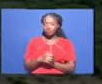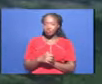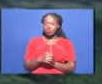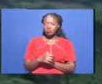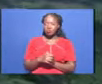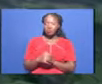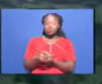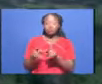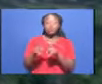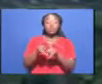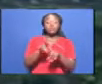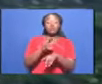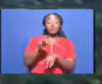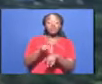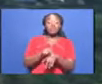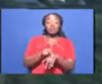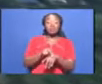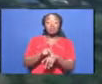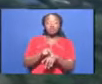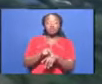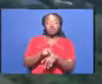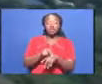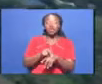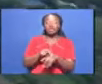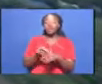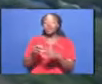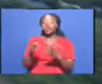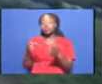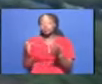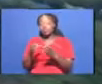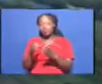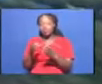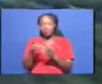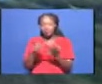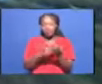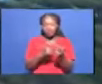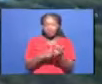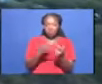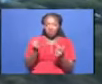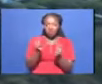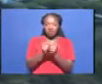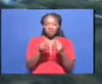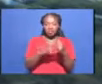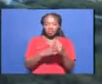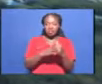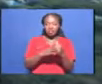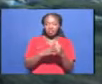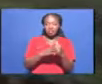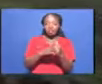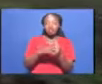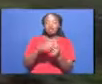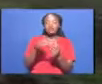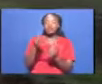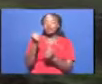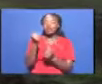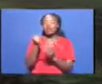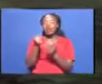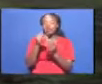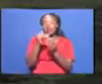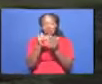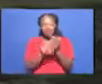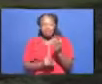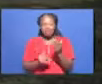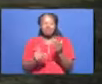According to the National Bureau of Statistics 2019, Tana River County falls among the five least populous